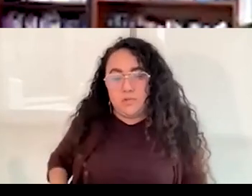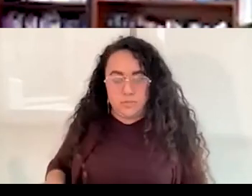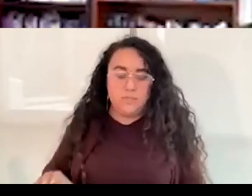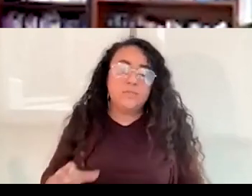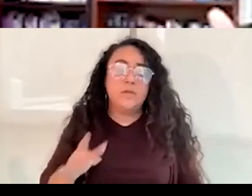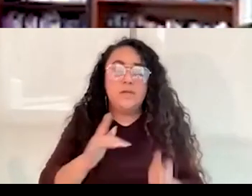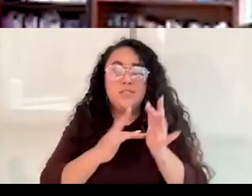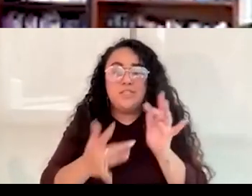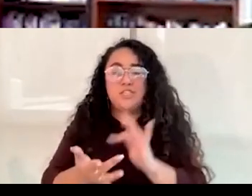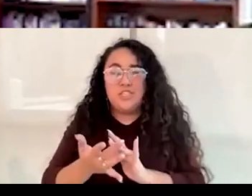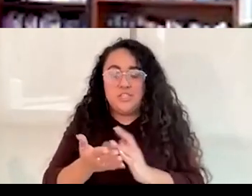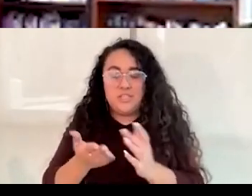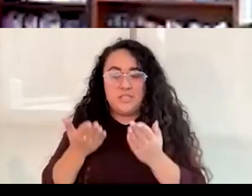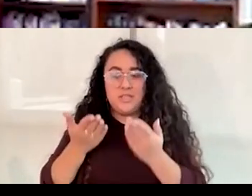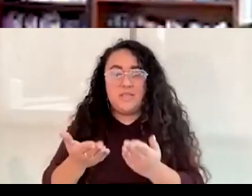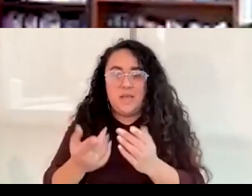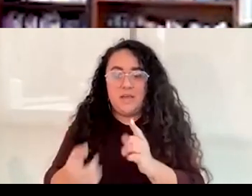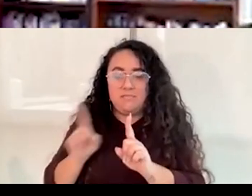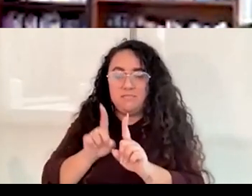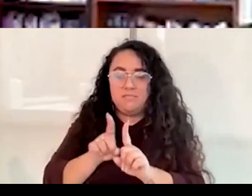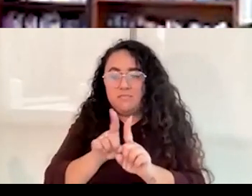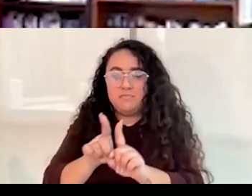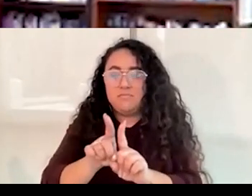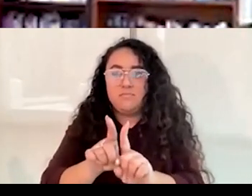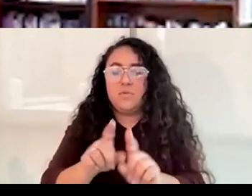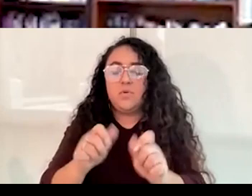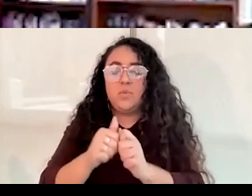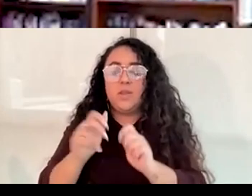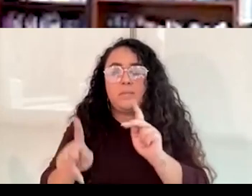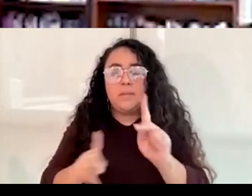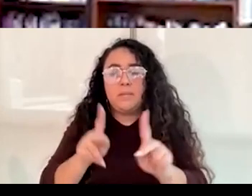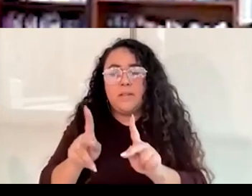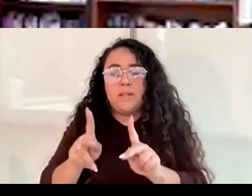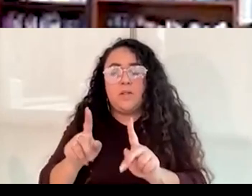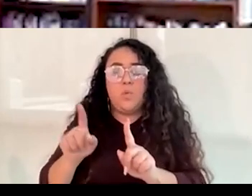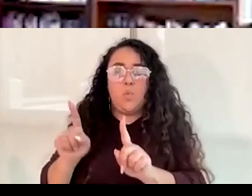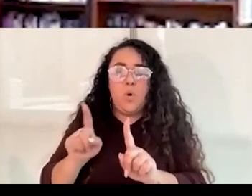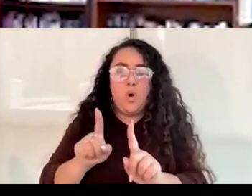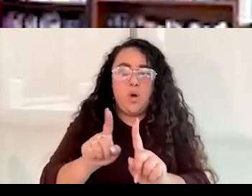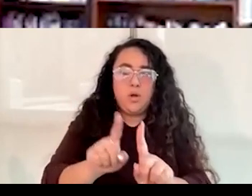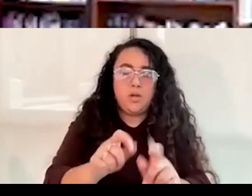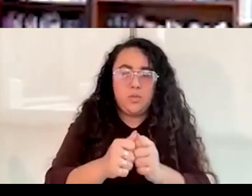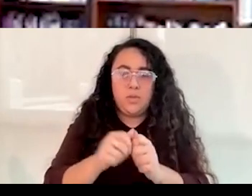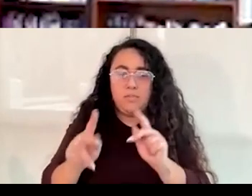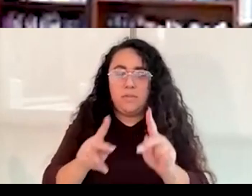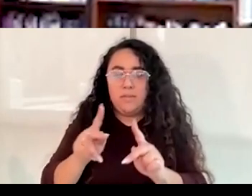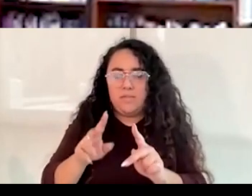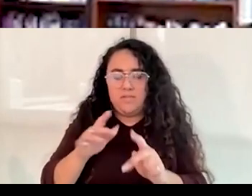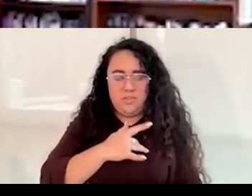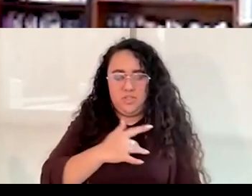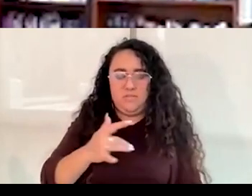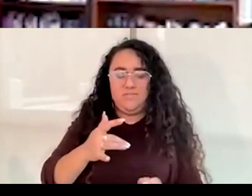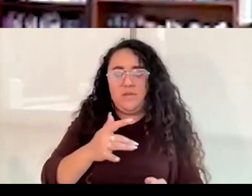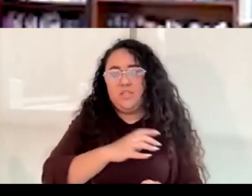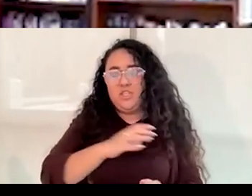people, you know, and walking with people. And I like the notion earlier